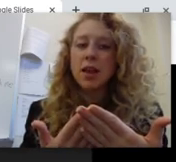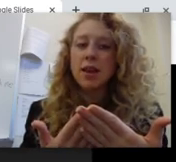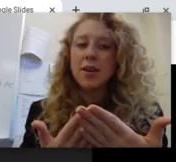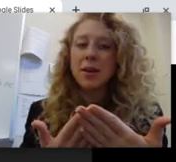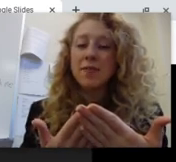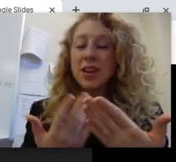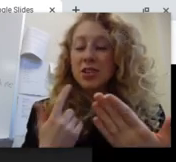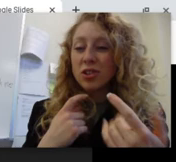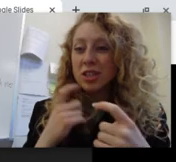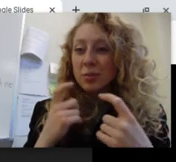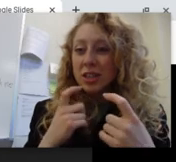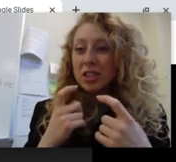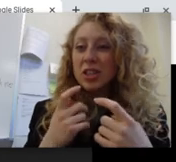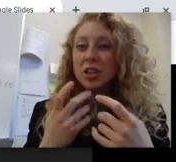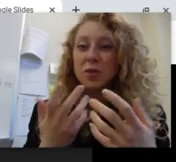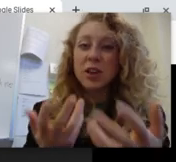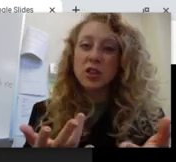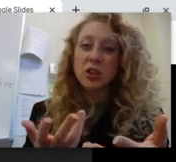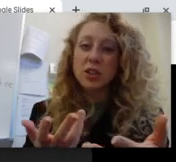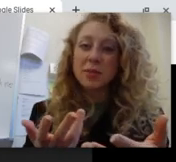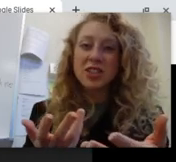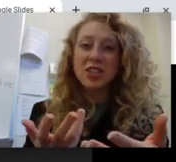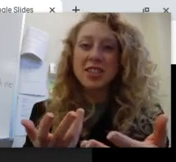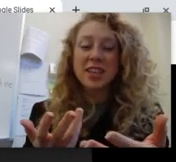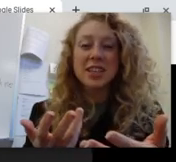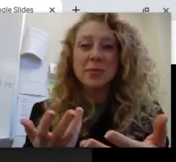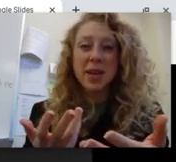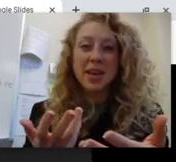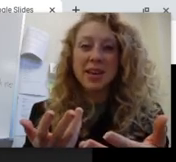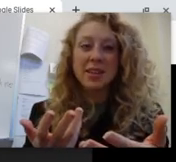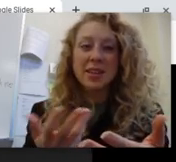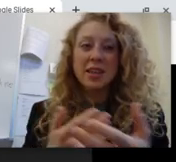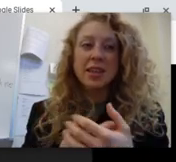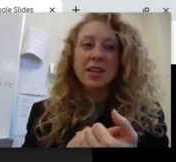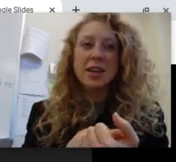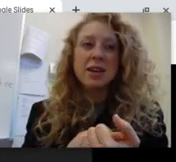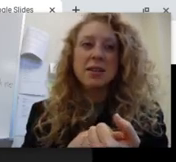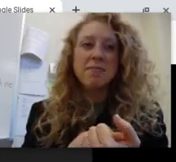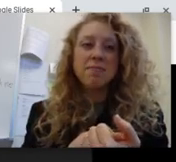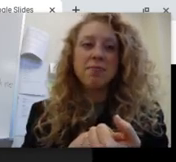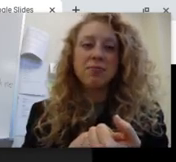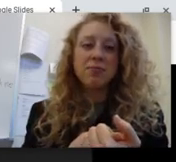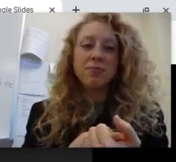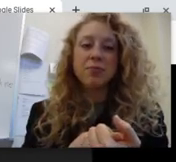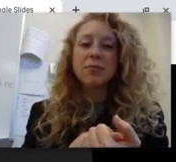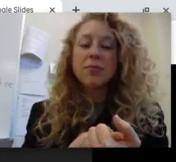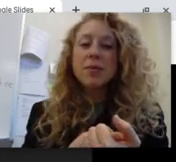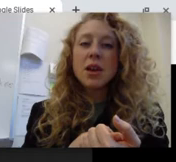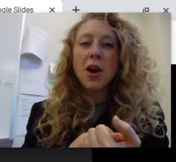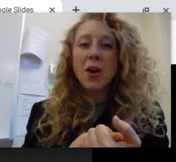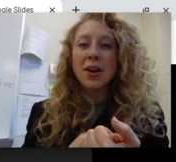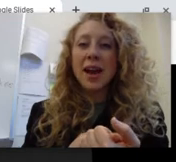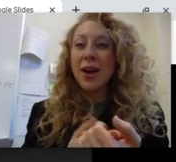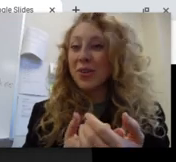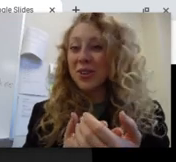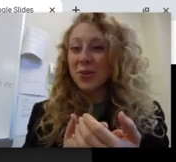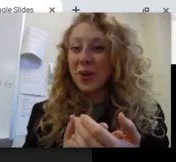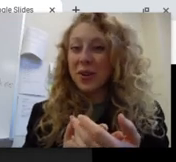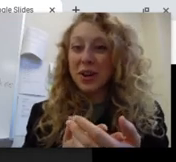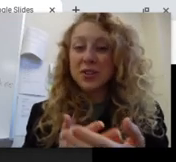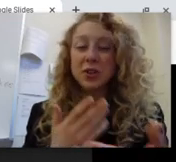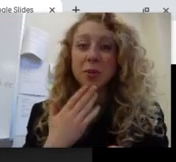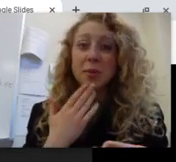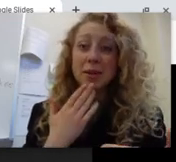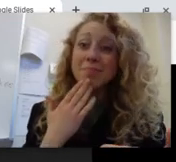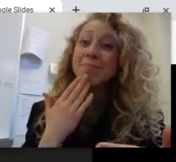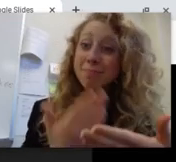And then my facial expression, and your facial expression is going to depend um, on how good you are or